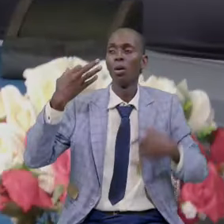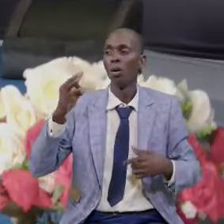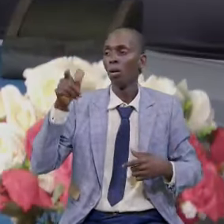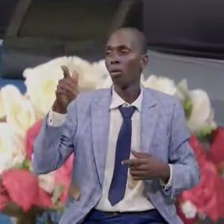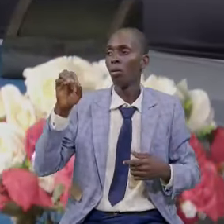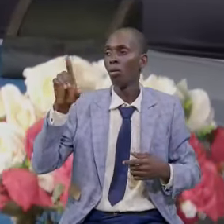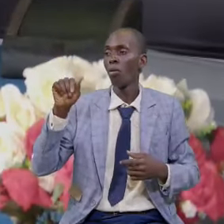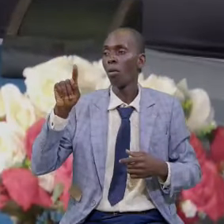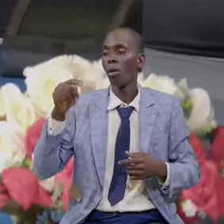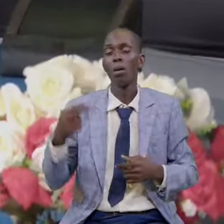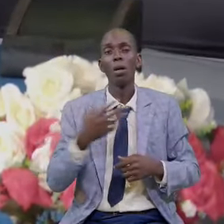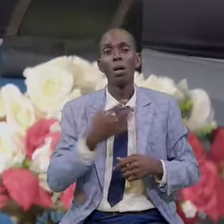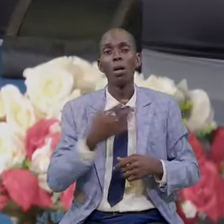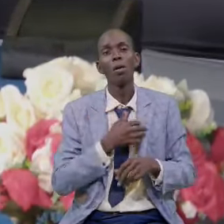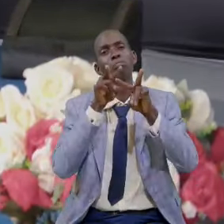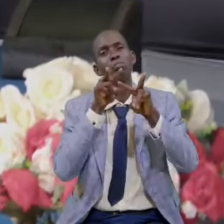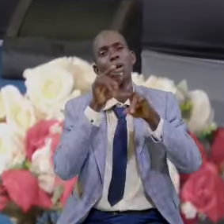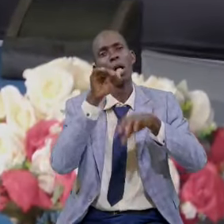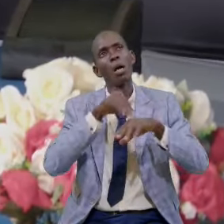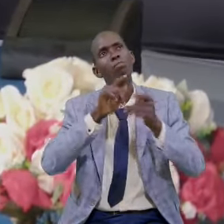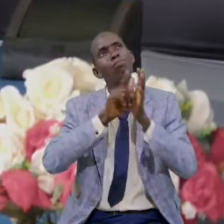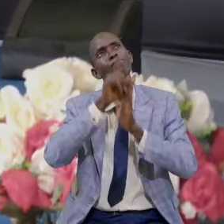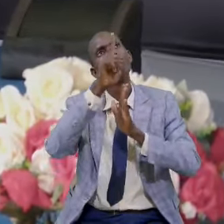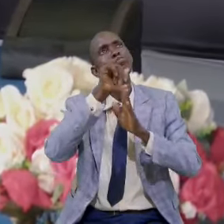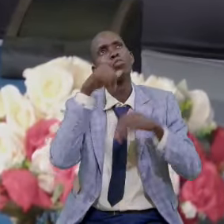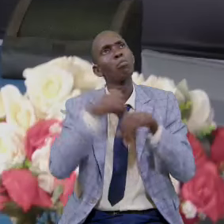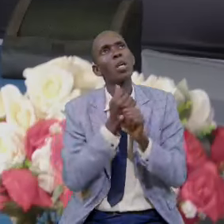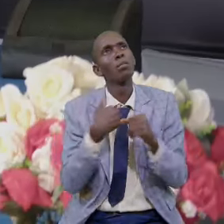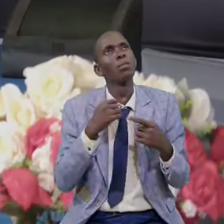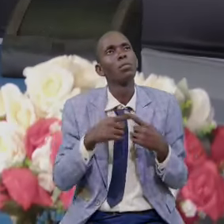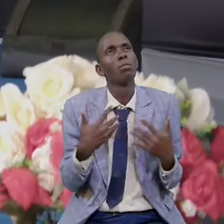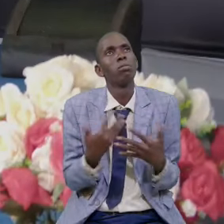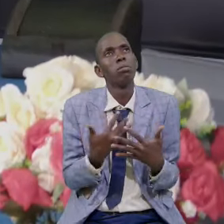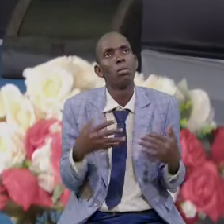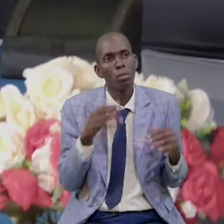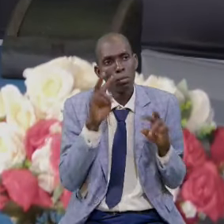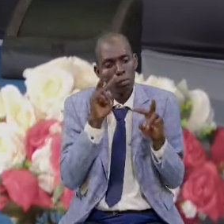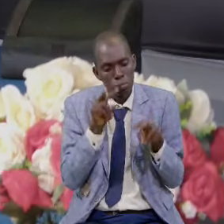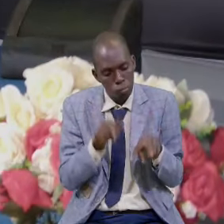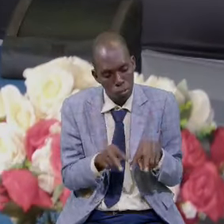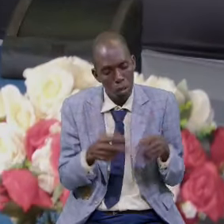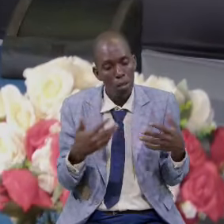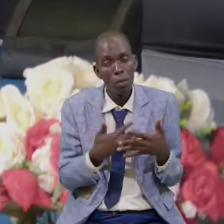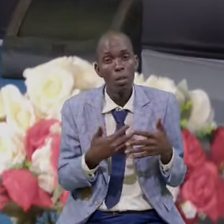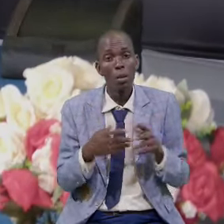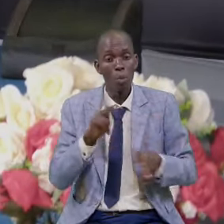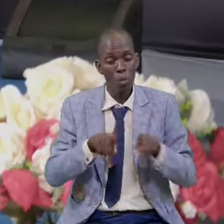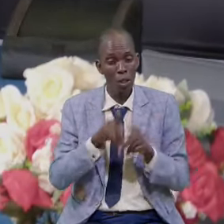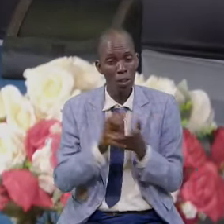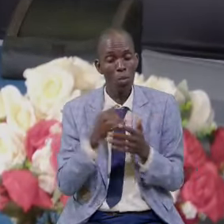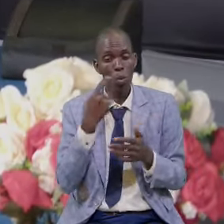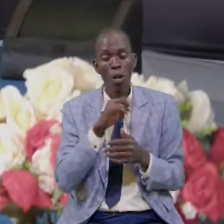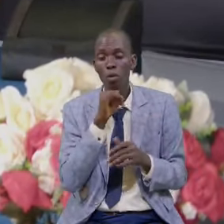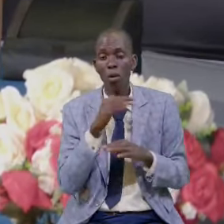panic, does not make them fearful. Those people, they will overcome. Whatever you